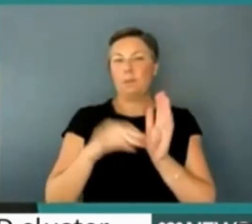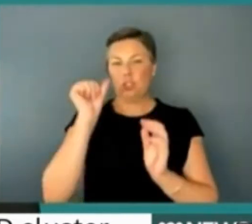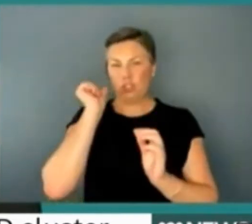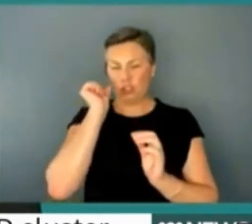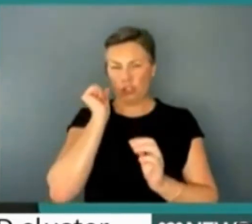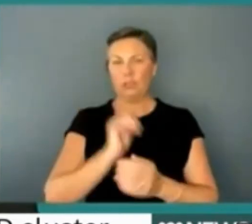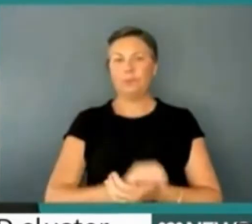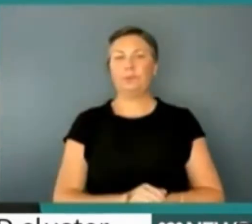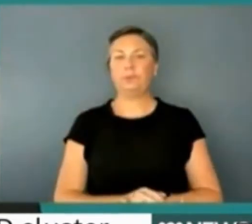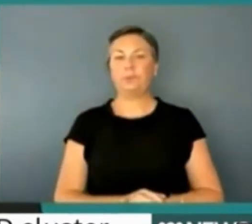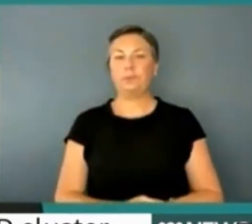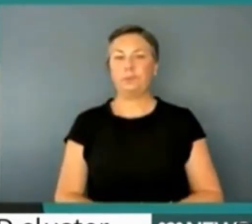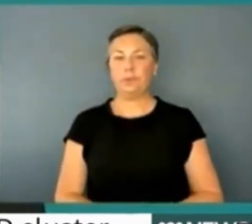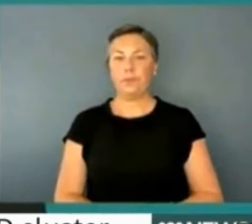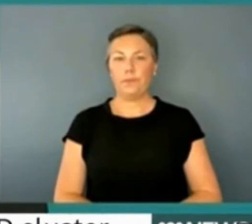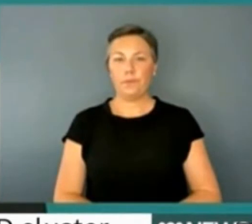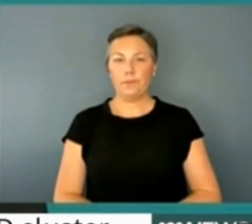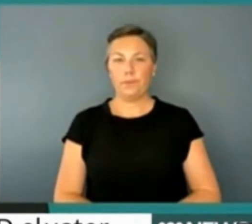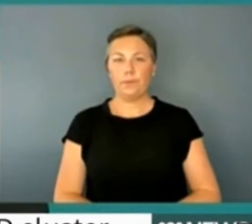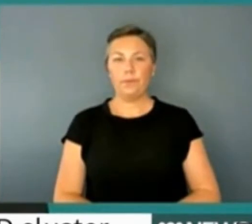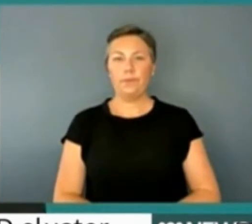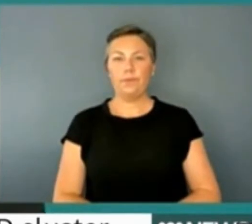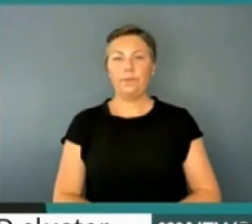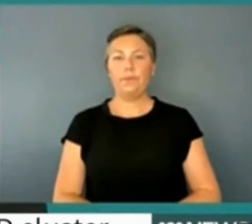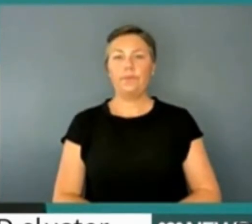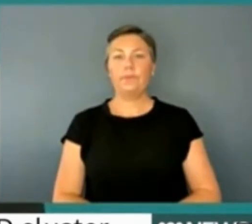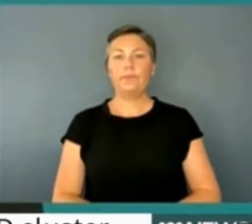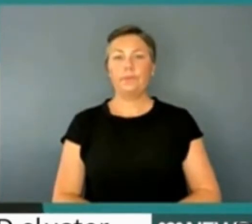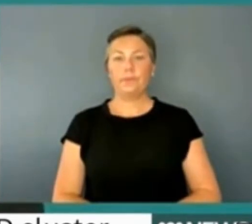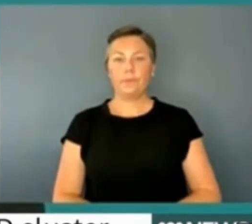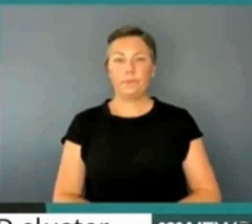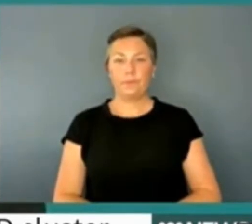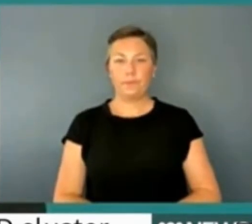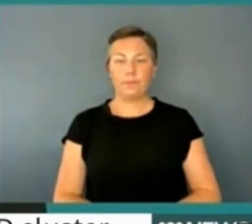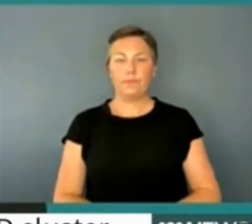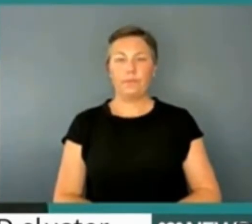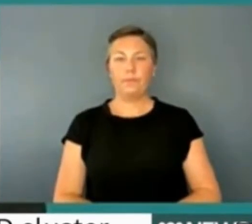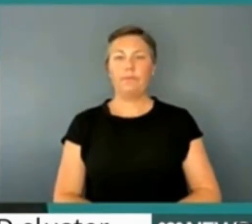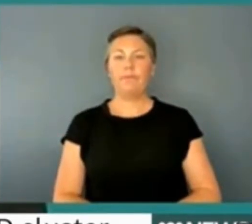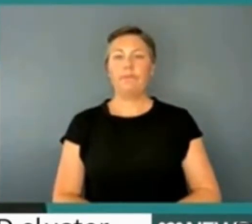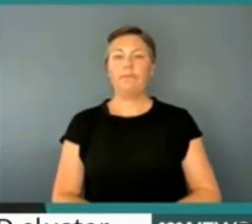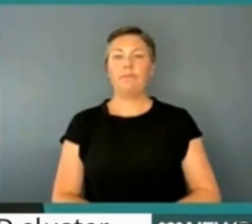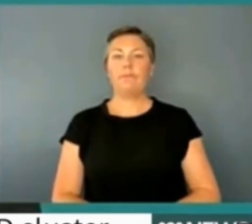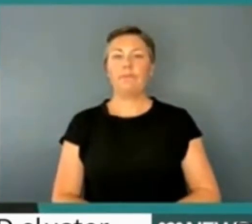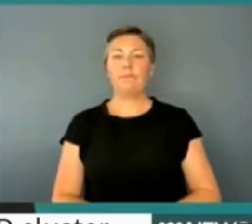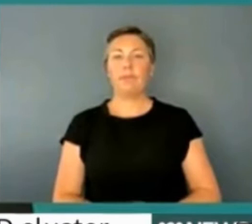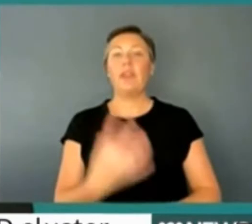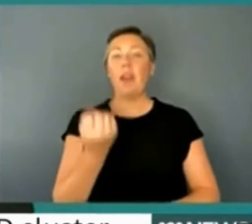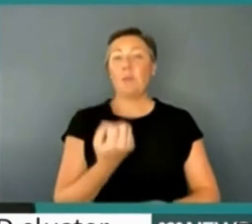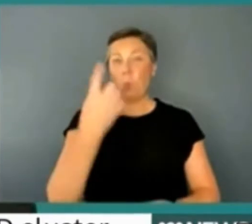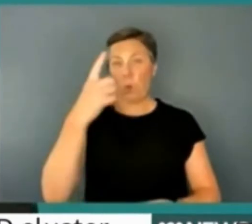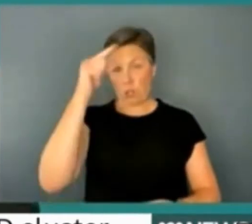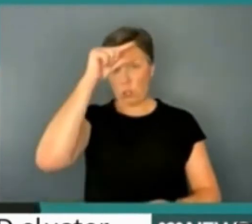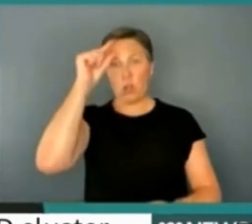a second area of concern. There's a nurse that has been part of the